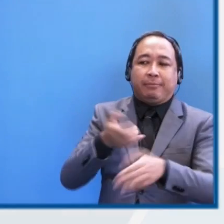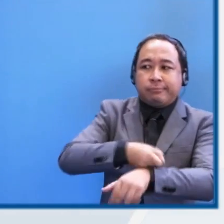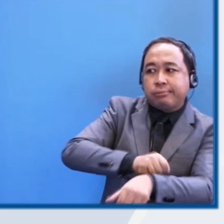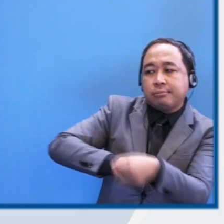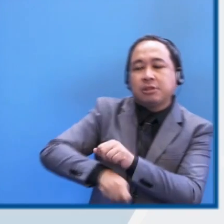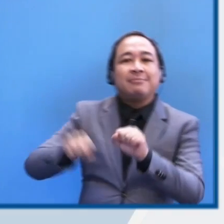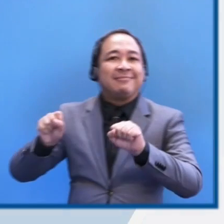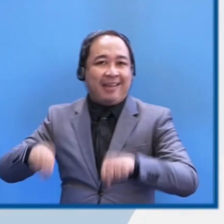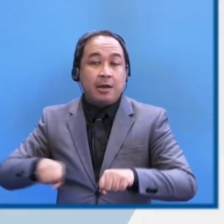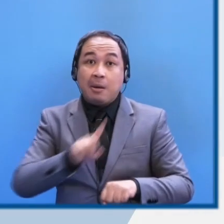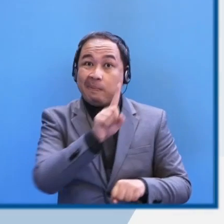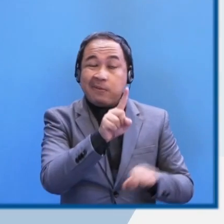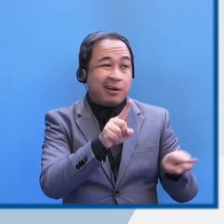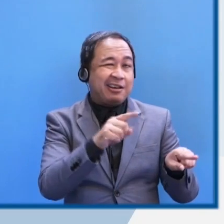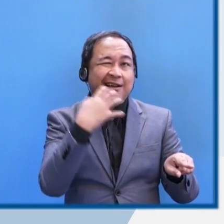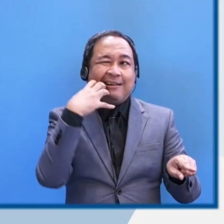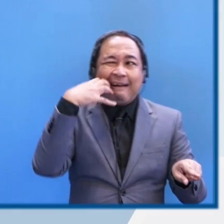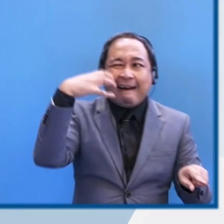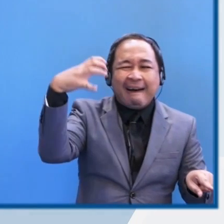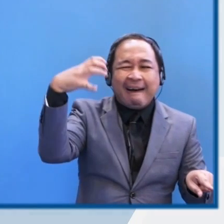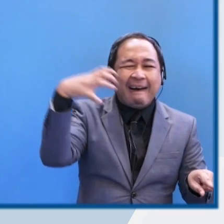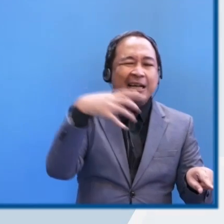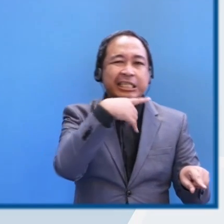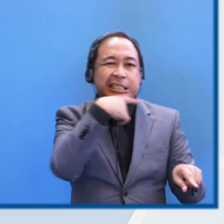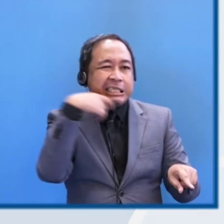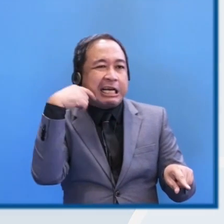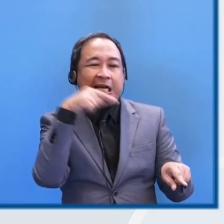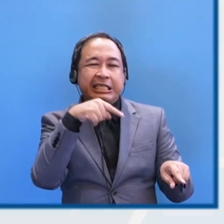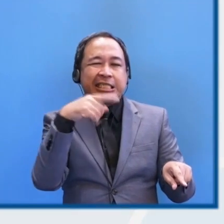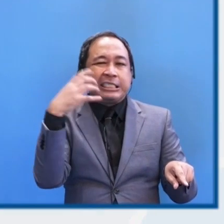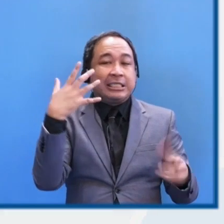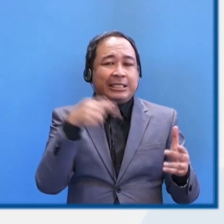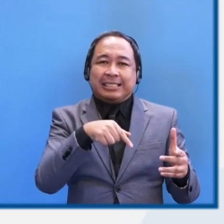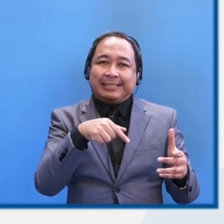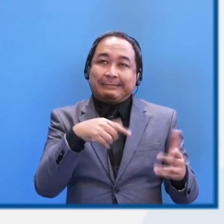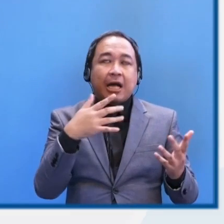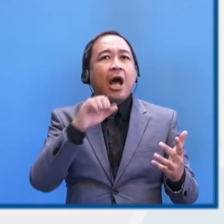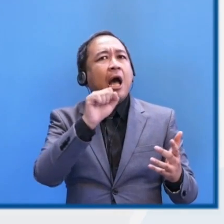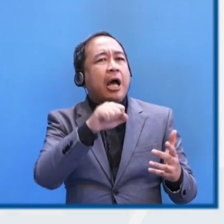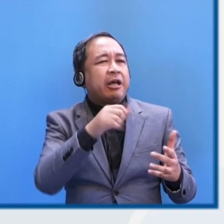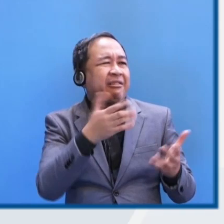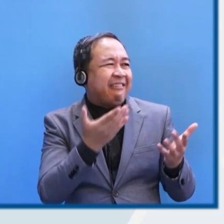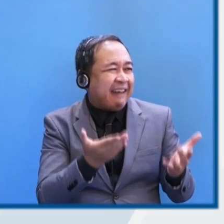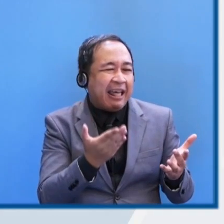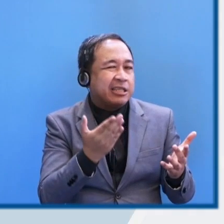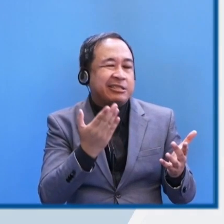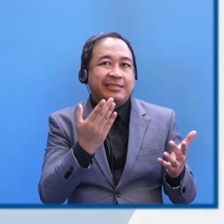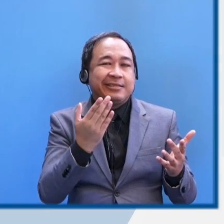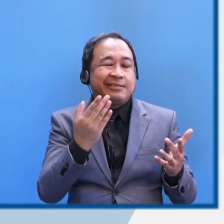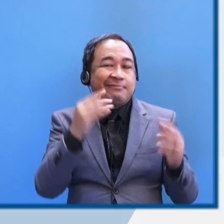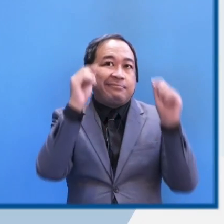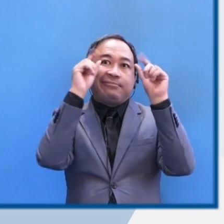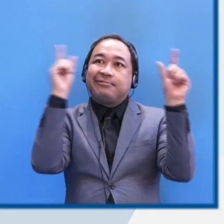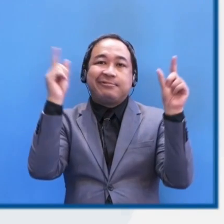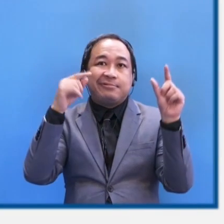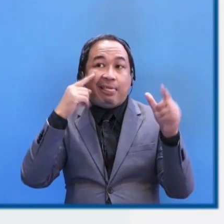sense, you realize, oh yes, we may very well be in a drought. And it makes, I believe, I would imagine